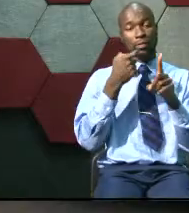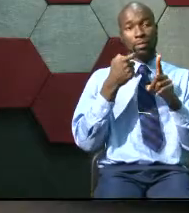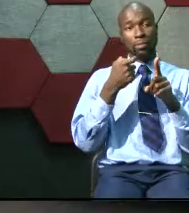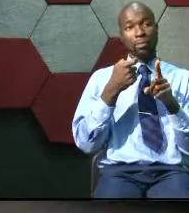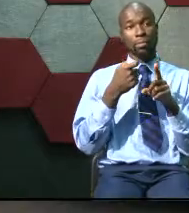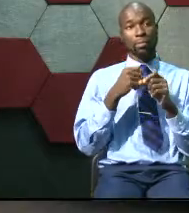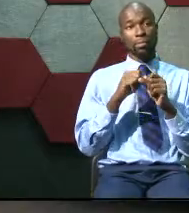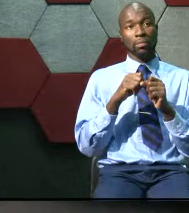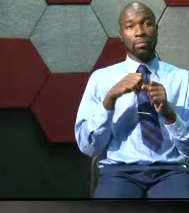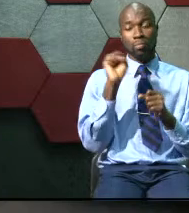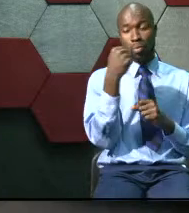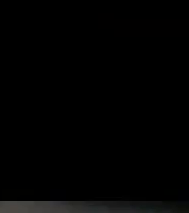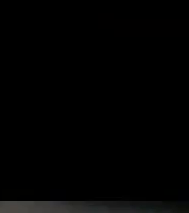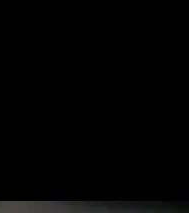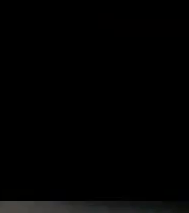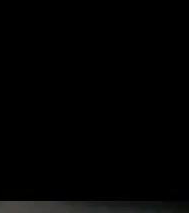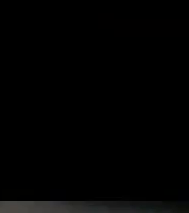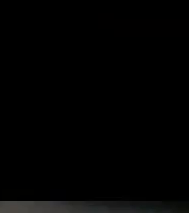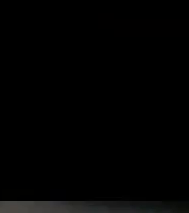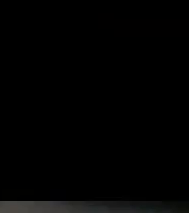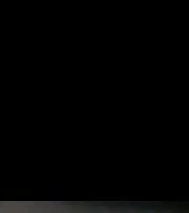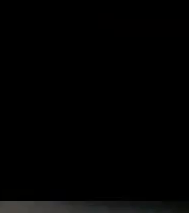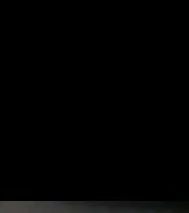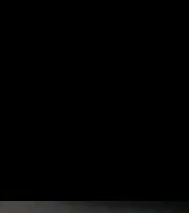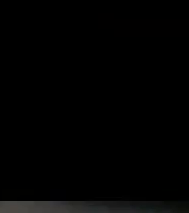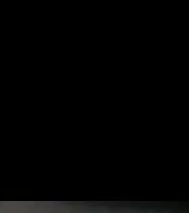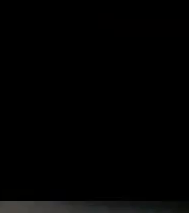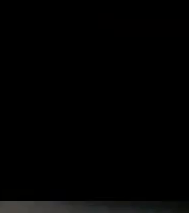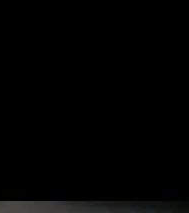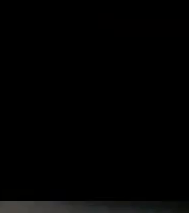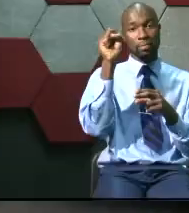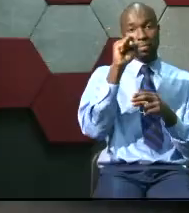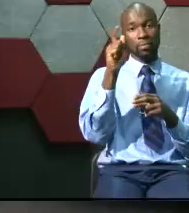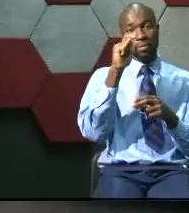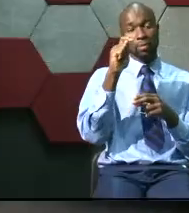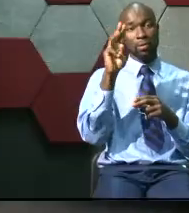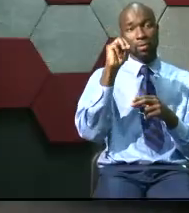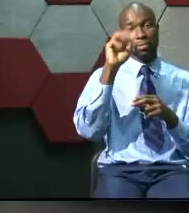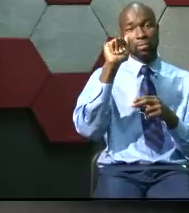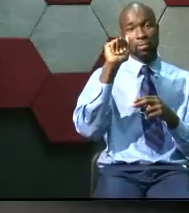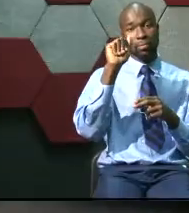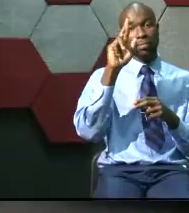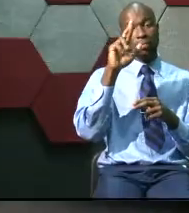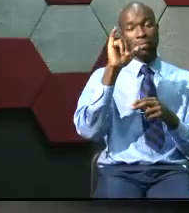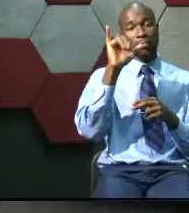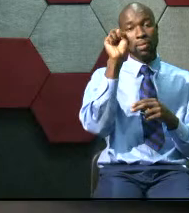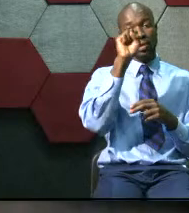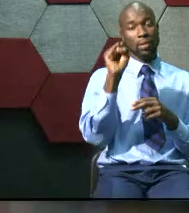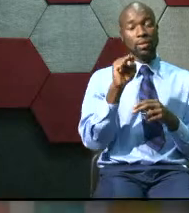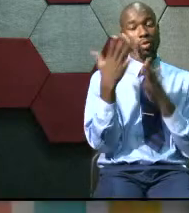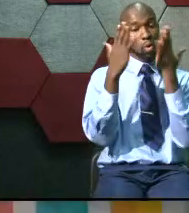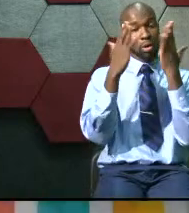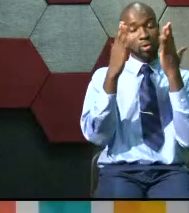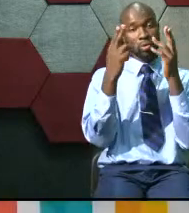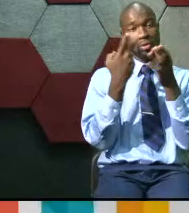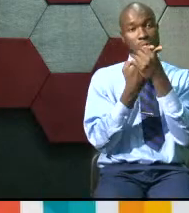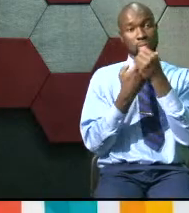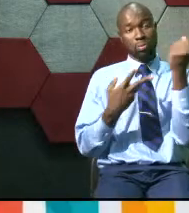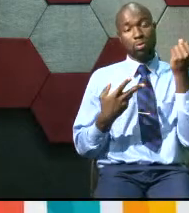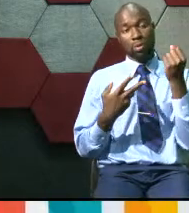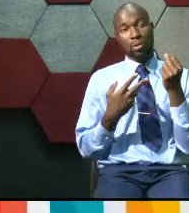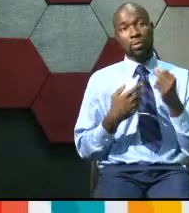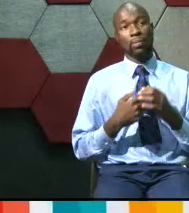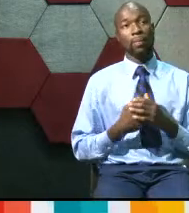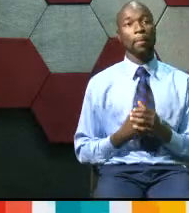Kakamega County with their project titled The Automatic Robot. Congratulations, Valerie and Linda.